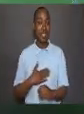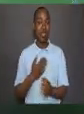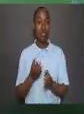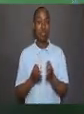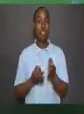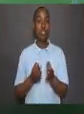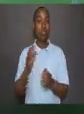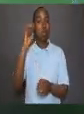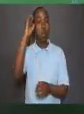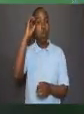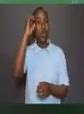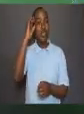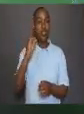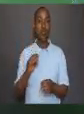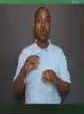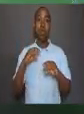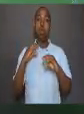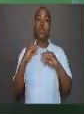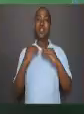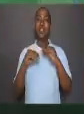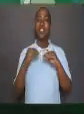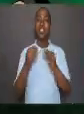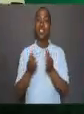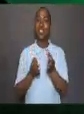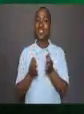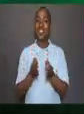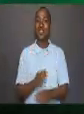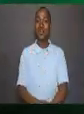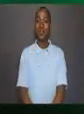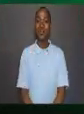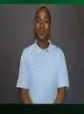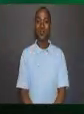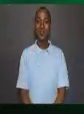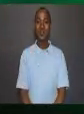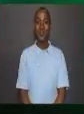the concept of concentration.